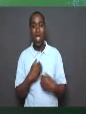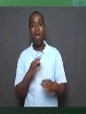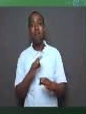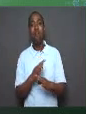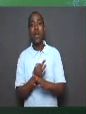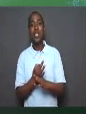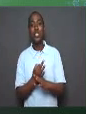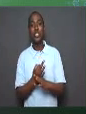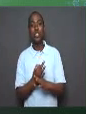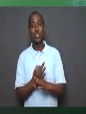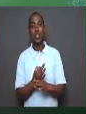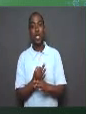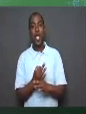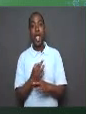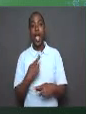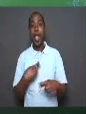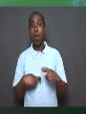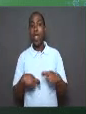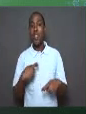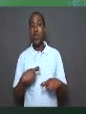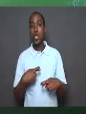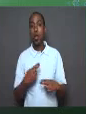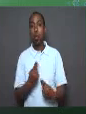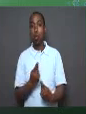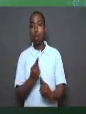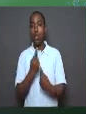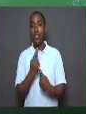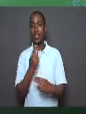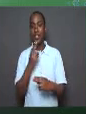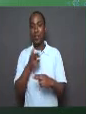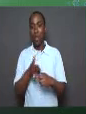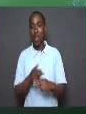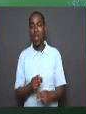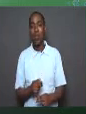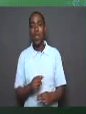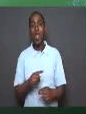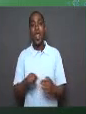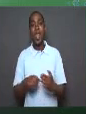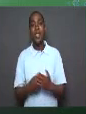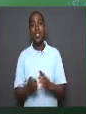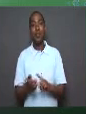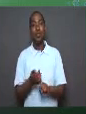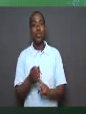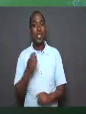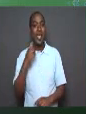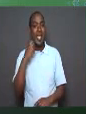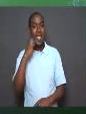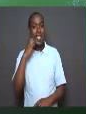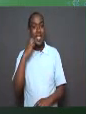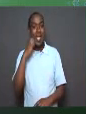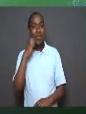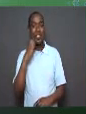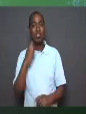as regulatory proteins. These include enzymes which